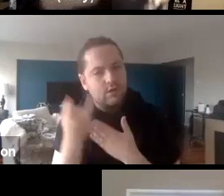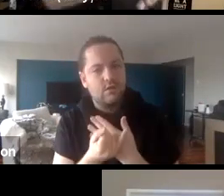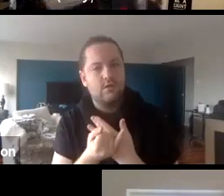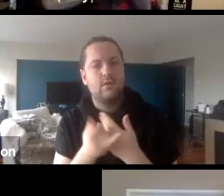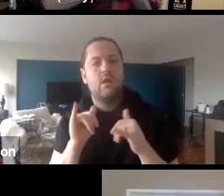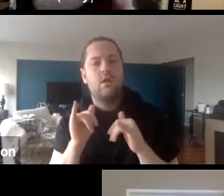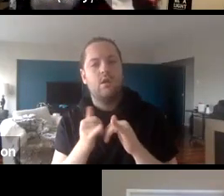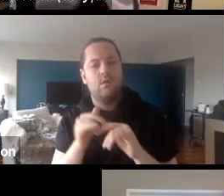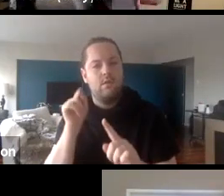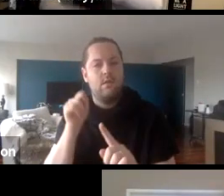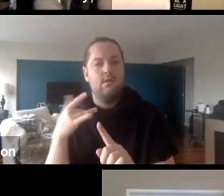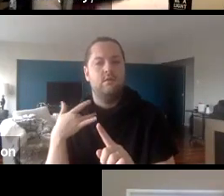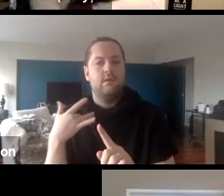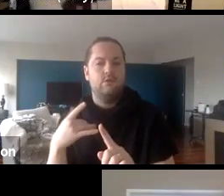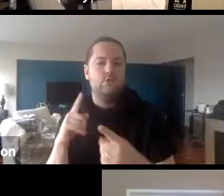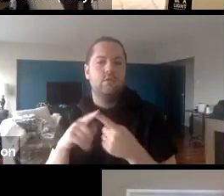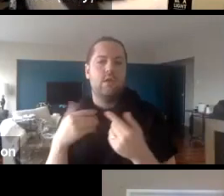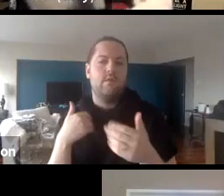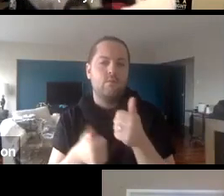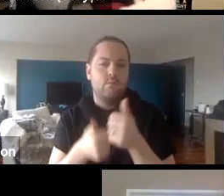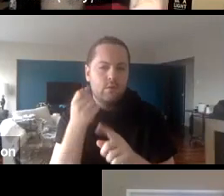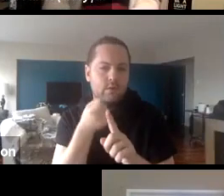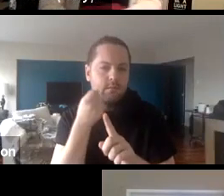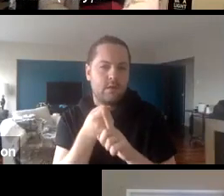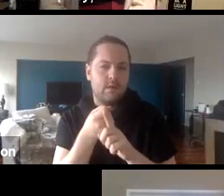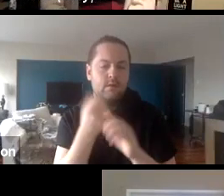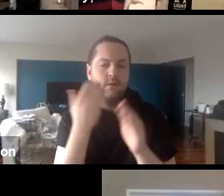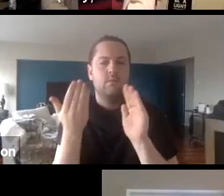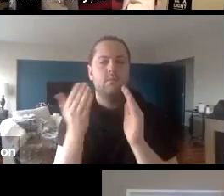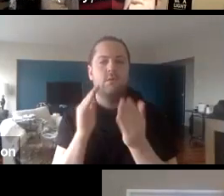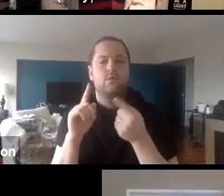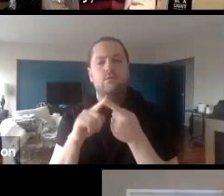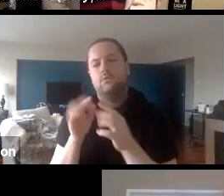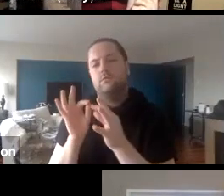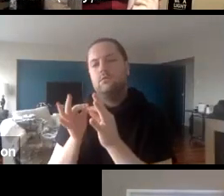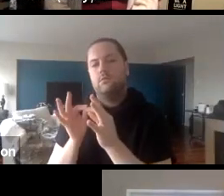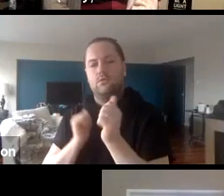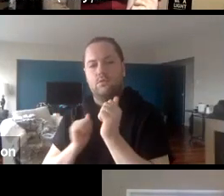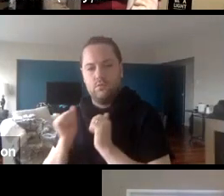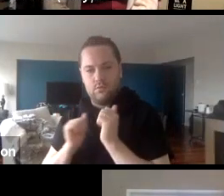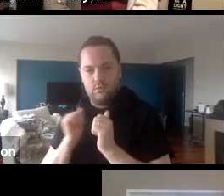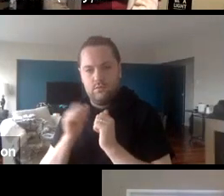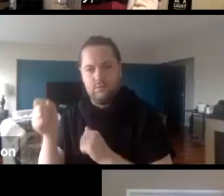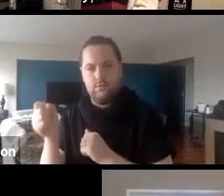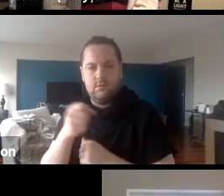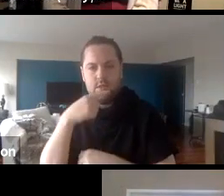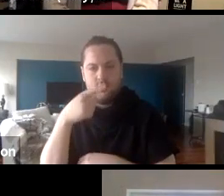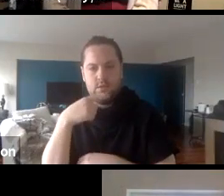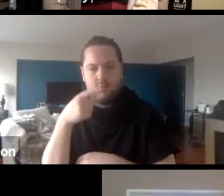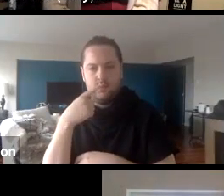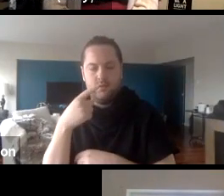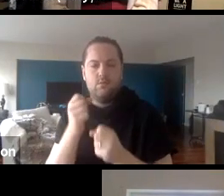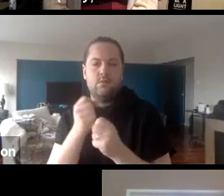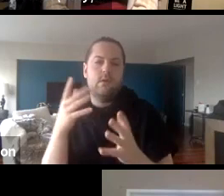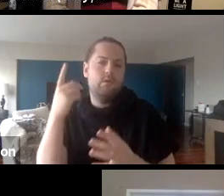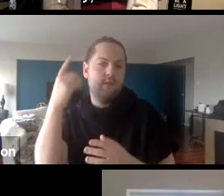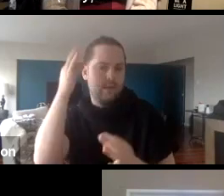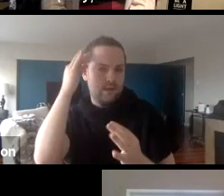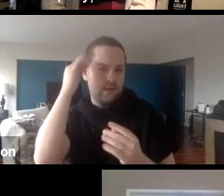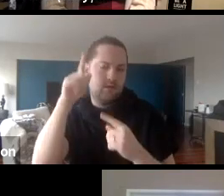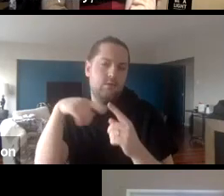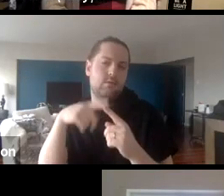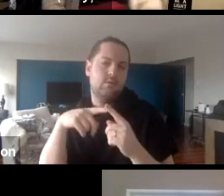challenging. When I think about the deaf intern projects and how they feel when they have, how are they impacted as opposed